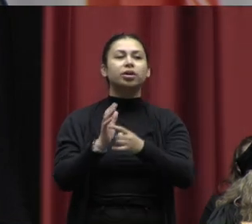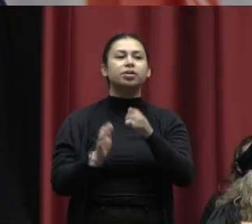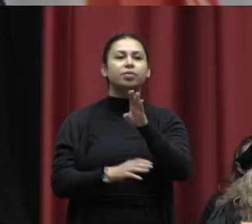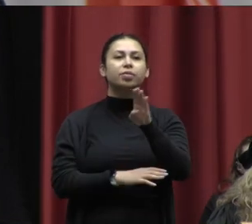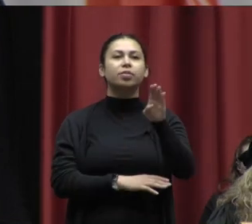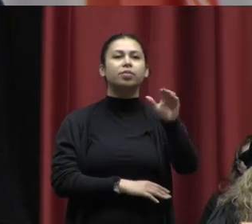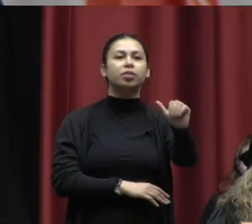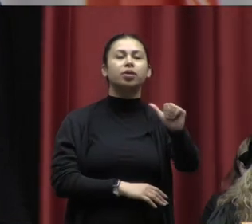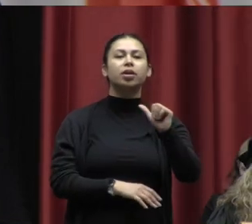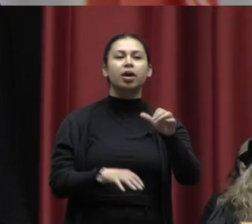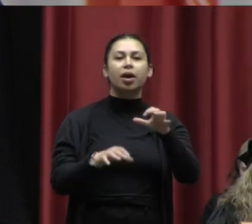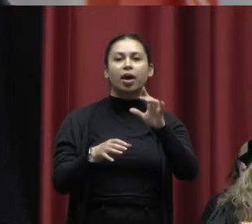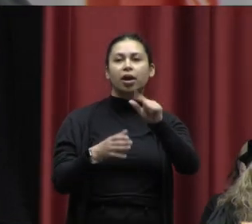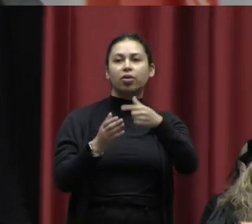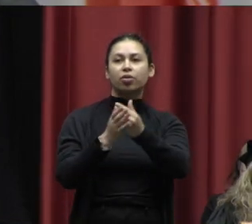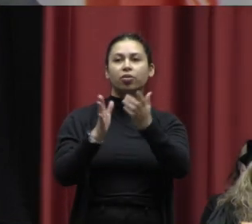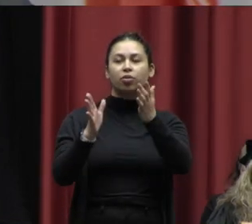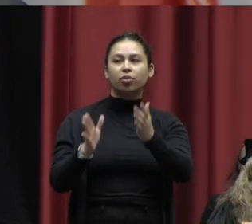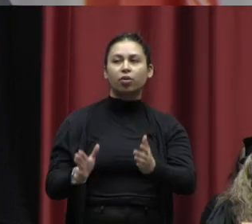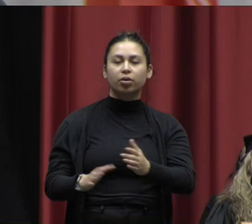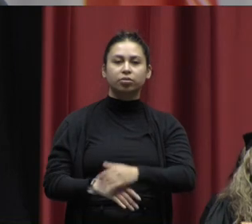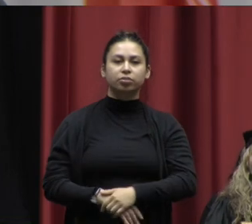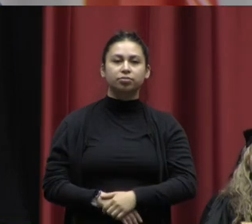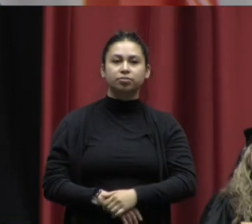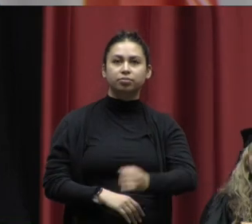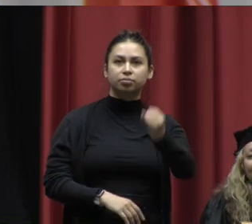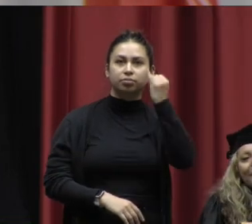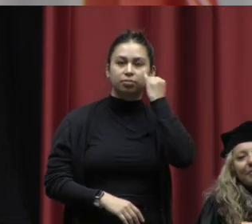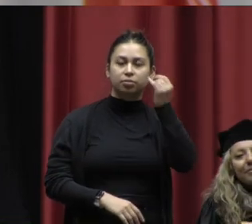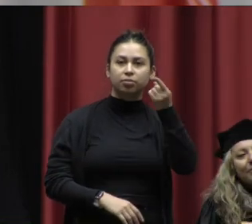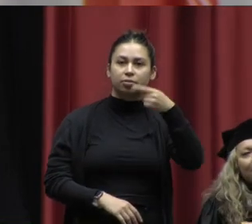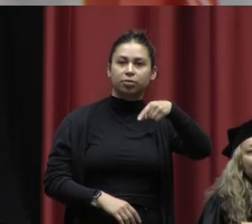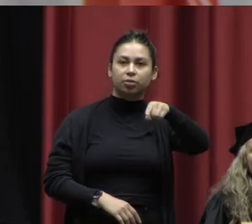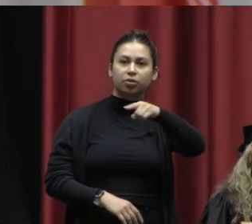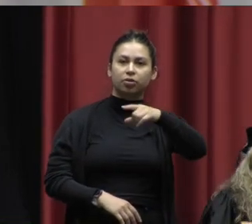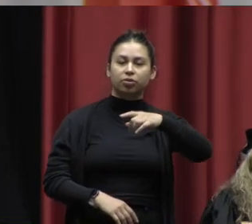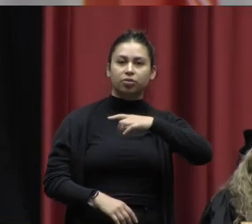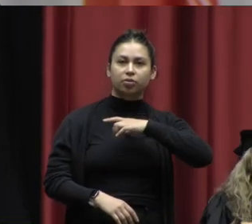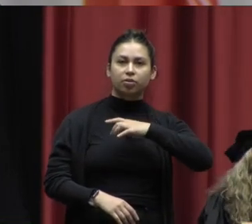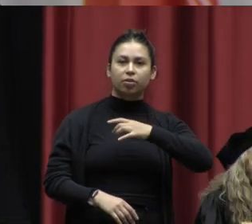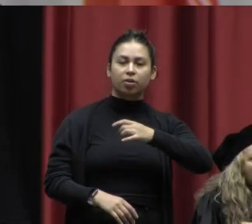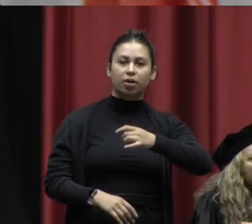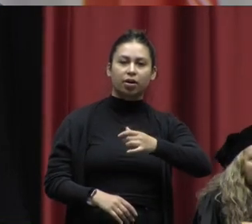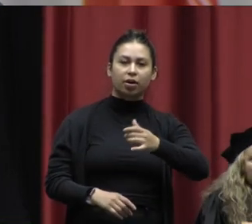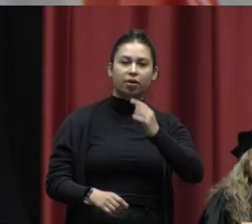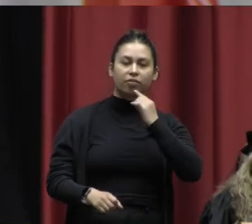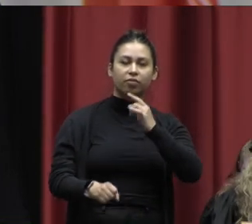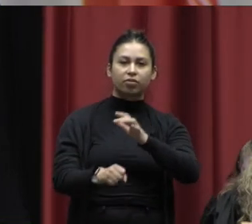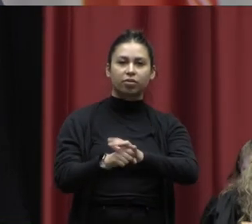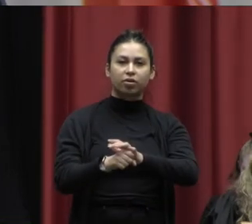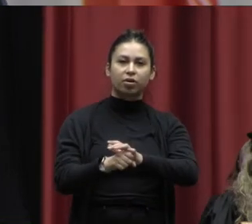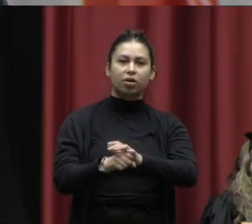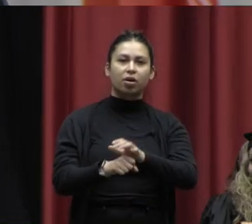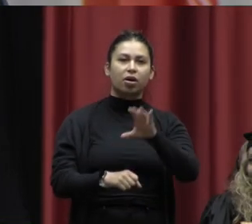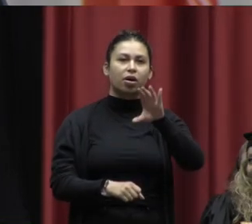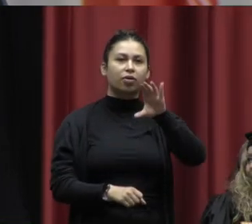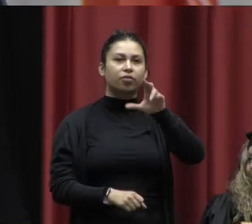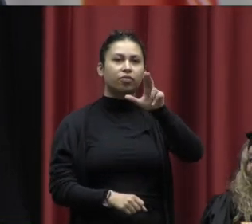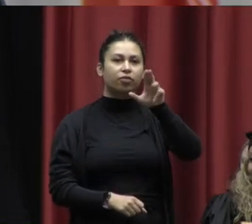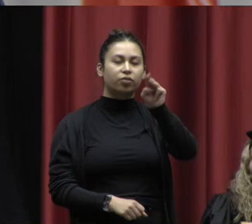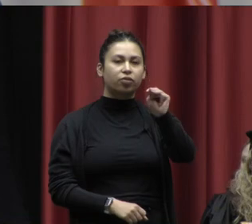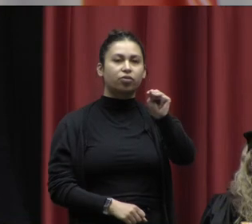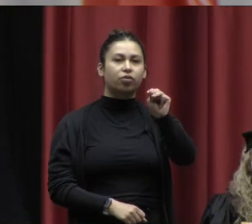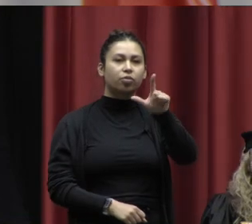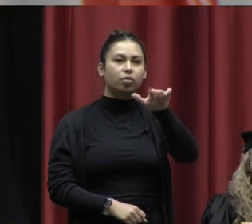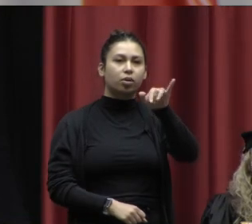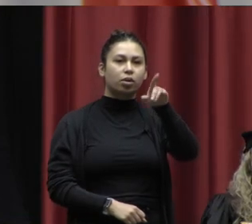honors designations. If you have earned the designation of cum laude, will you please